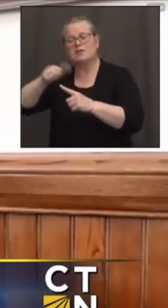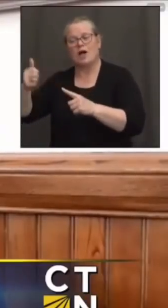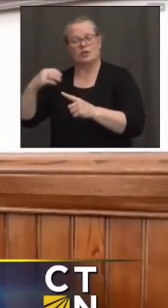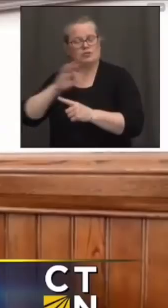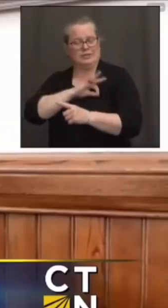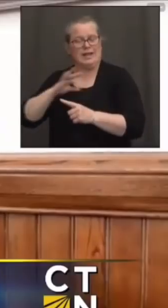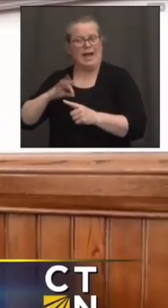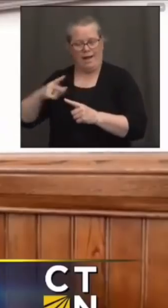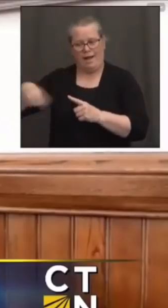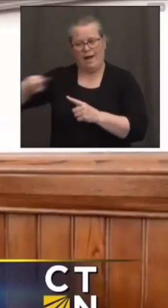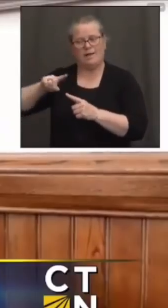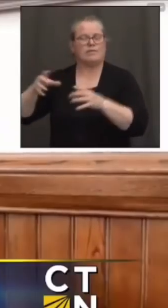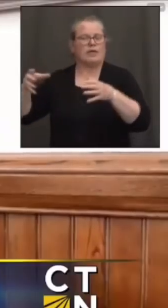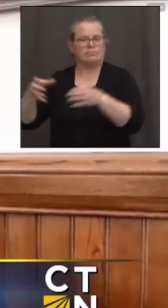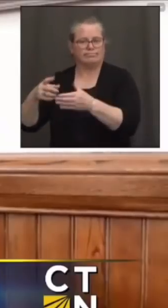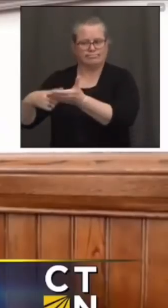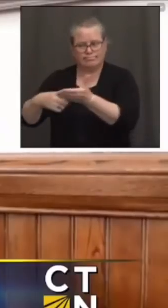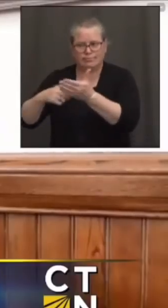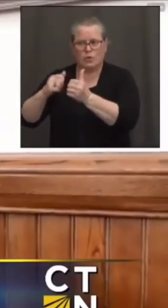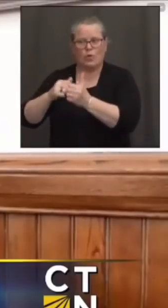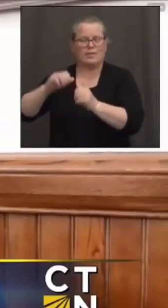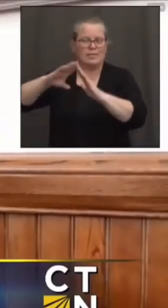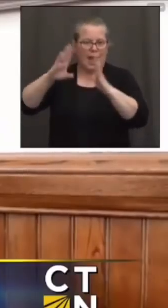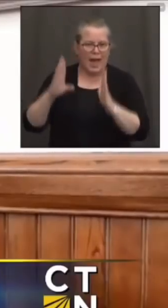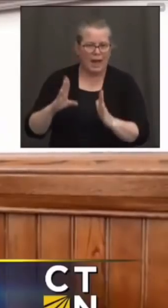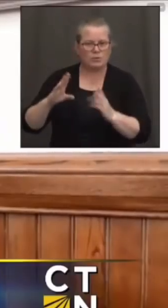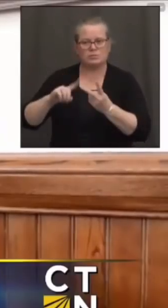the House and Senate negotiators. To thank